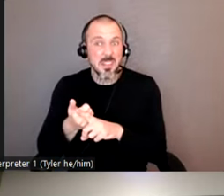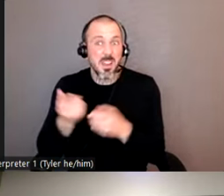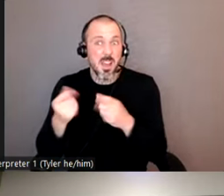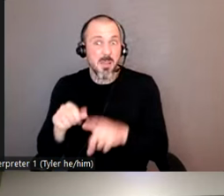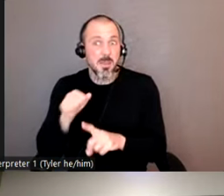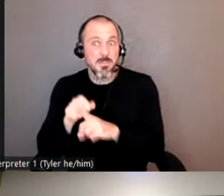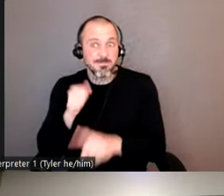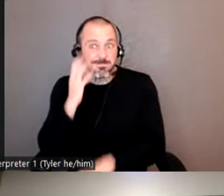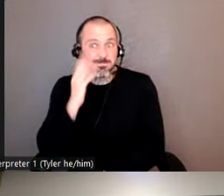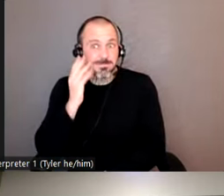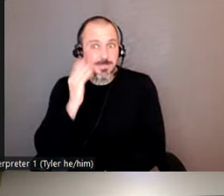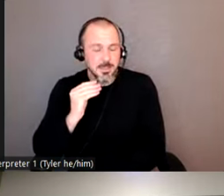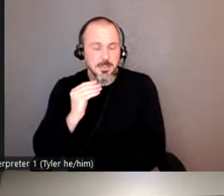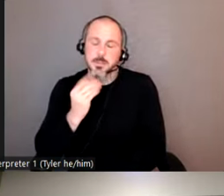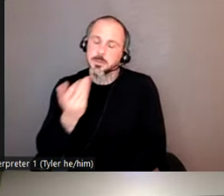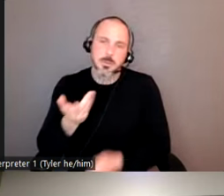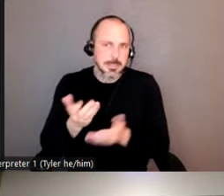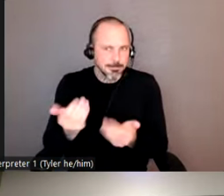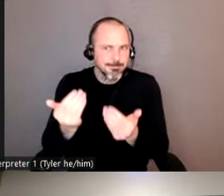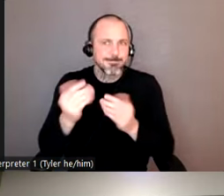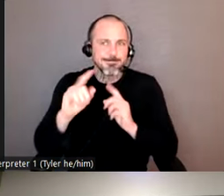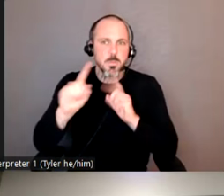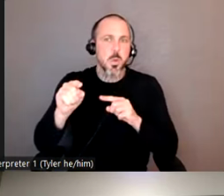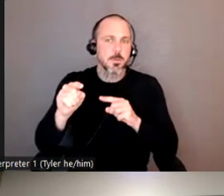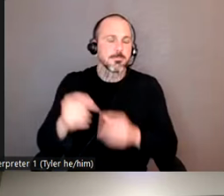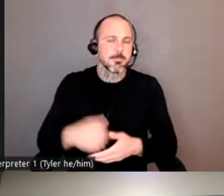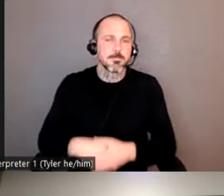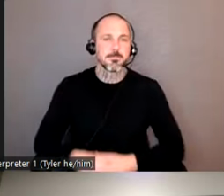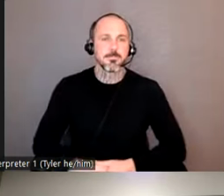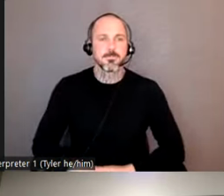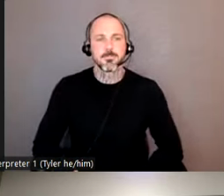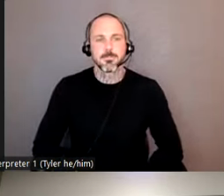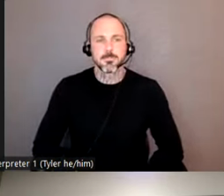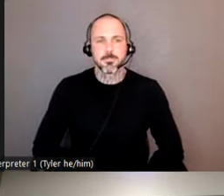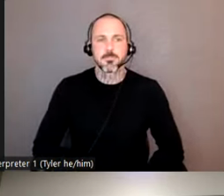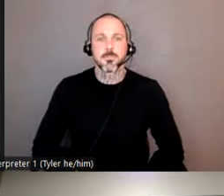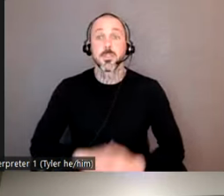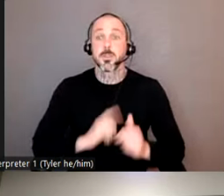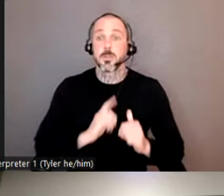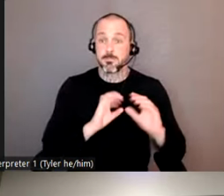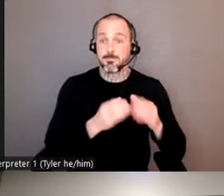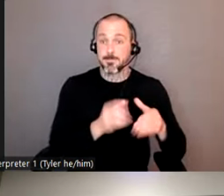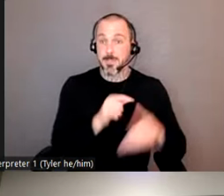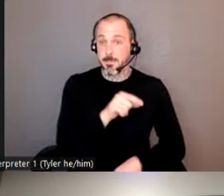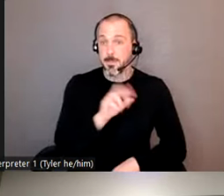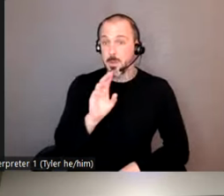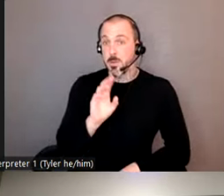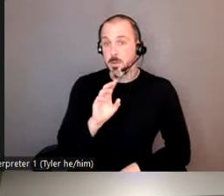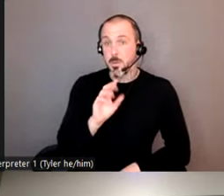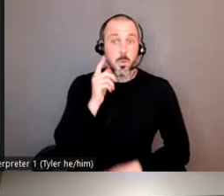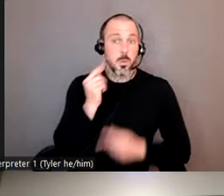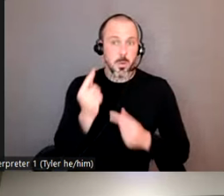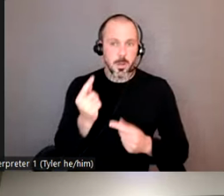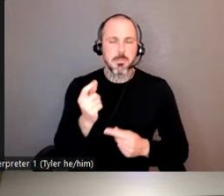Centre. So the fraud prevention and intake unit, they will identify reports where there's high losses,